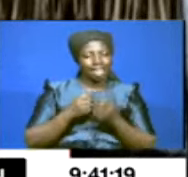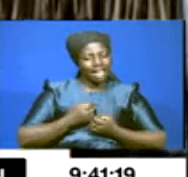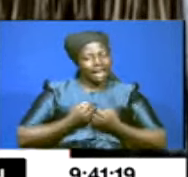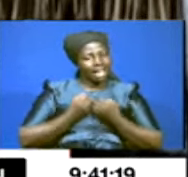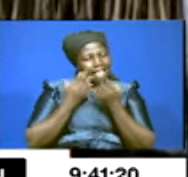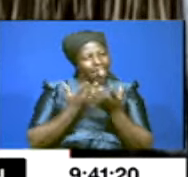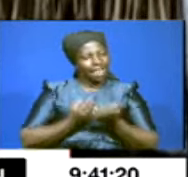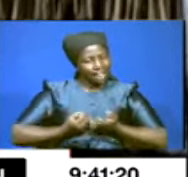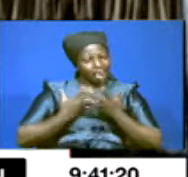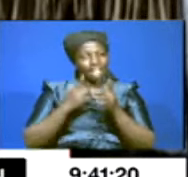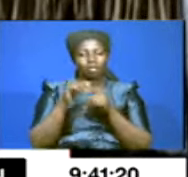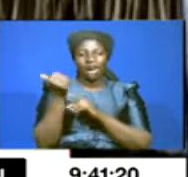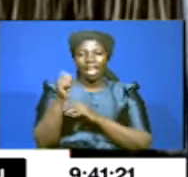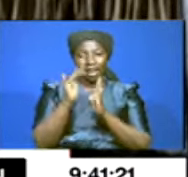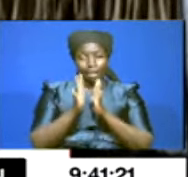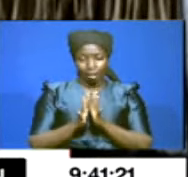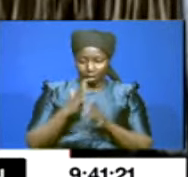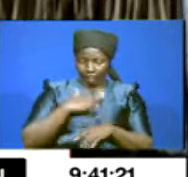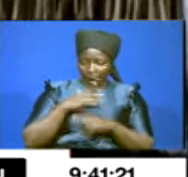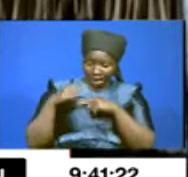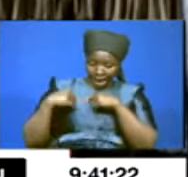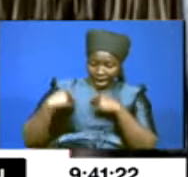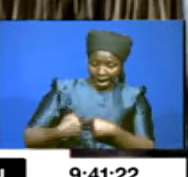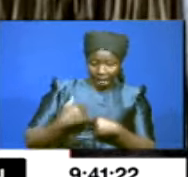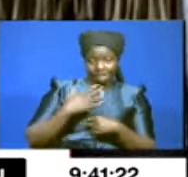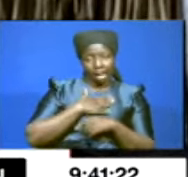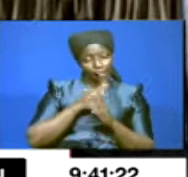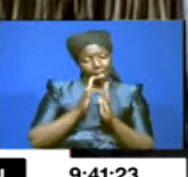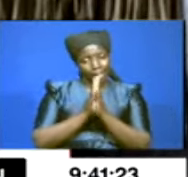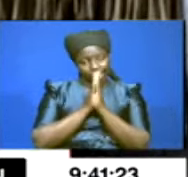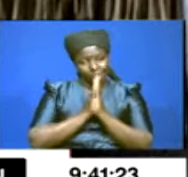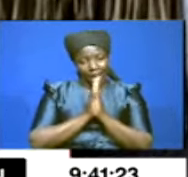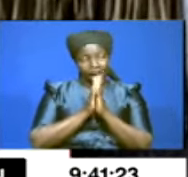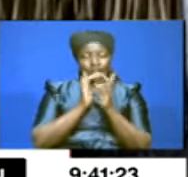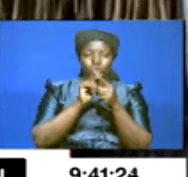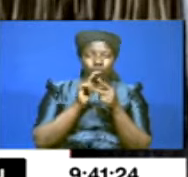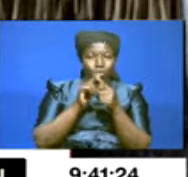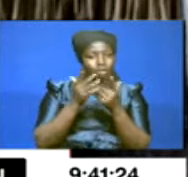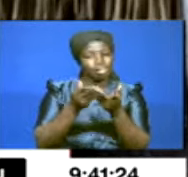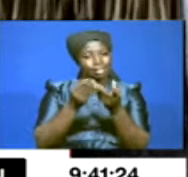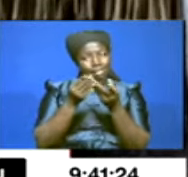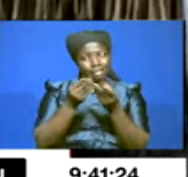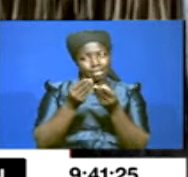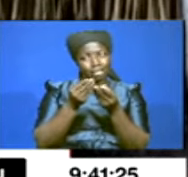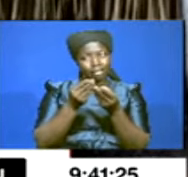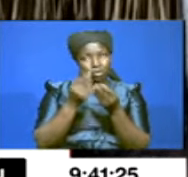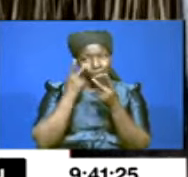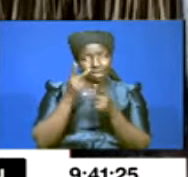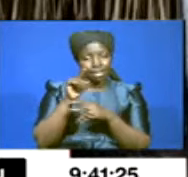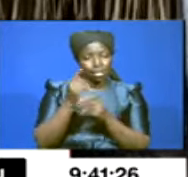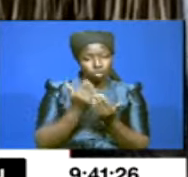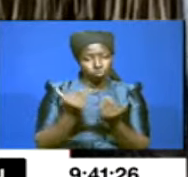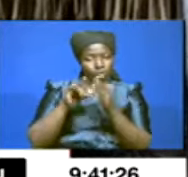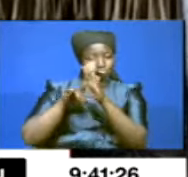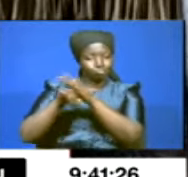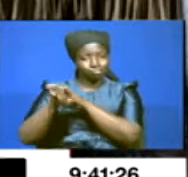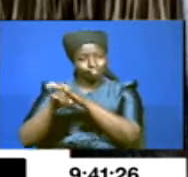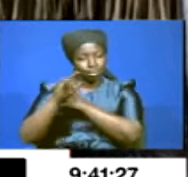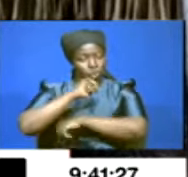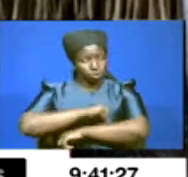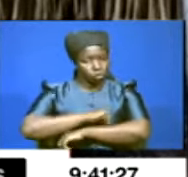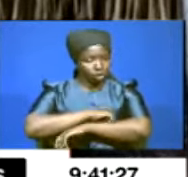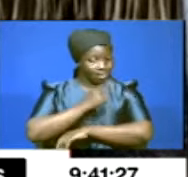anybody. My heart and my prayer is to see these children going to school, to see these children